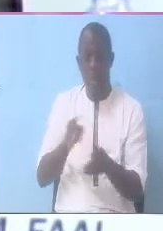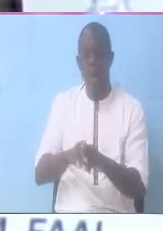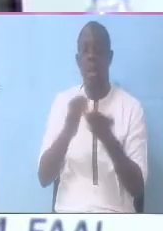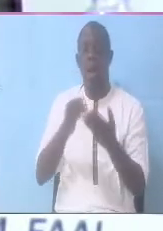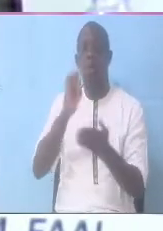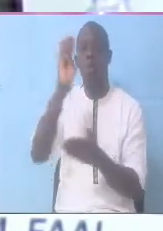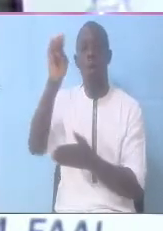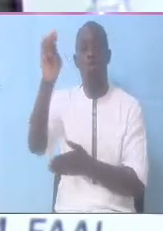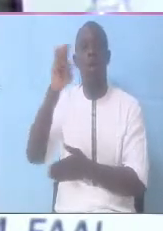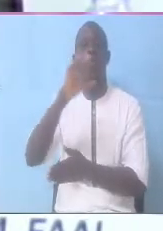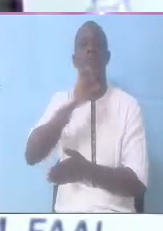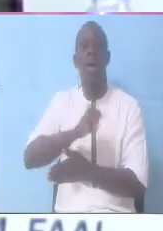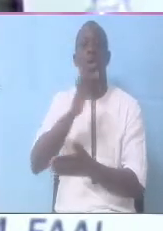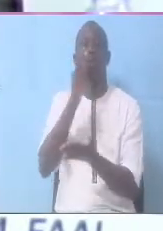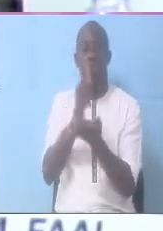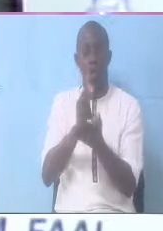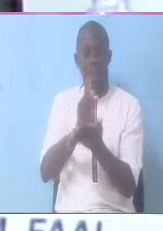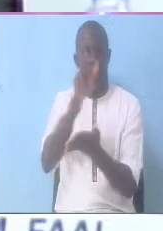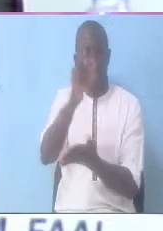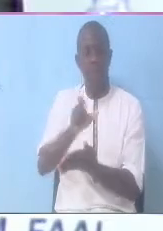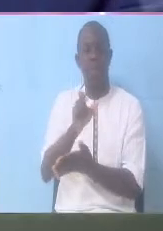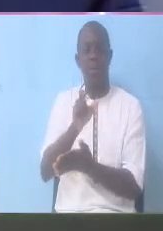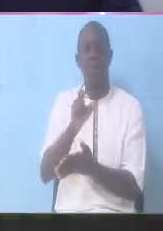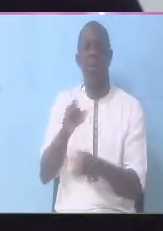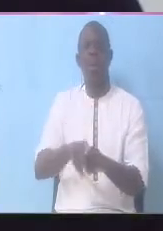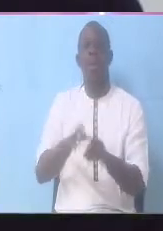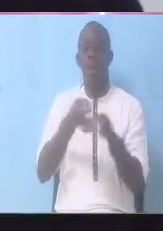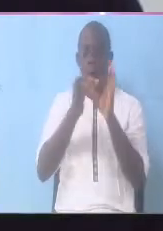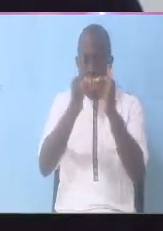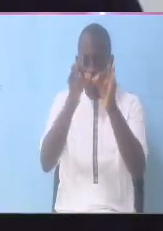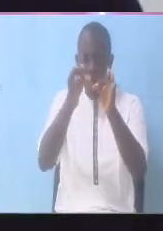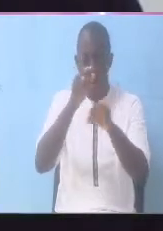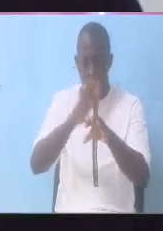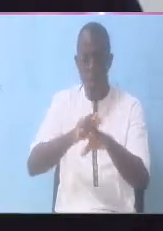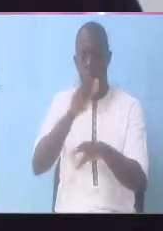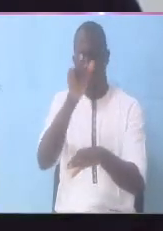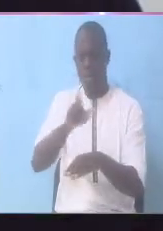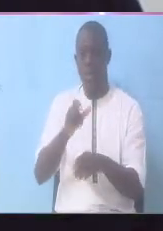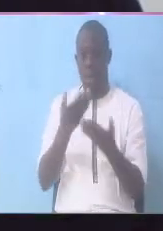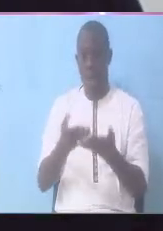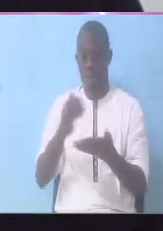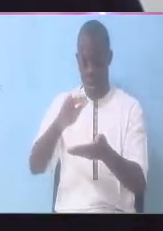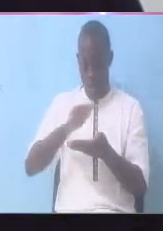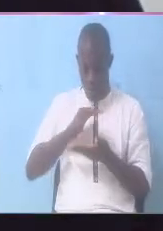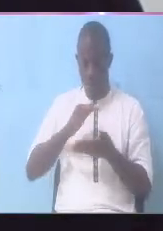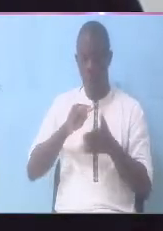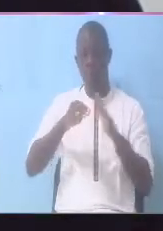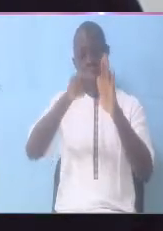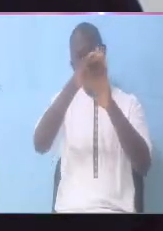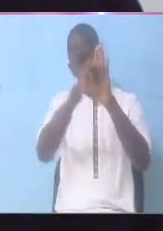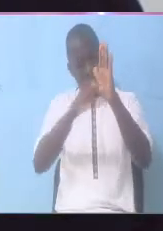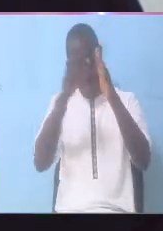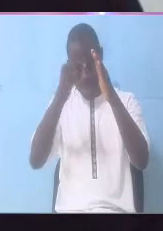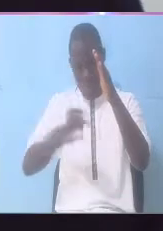they called him and explained to him that they have received this list from Jammeh.